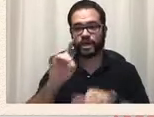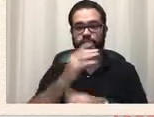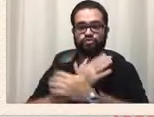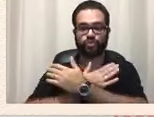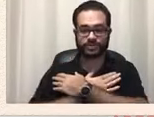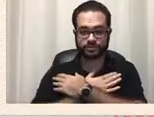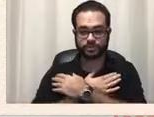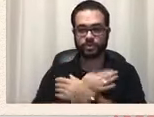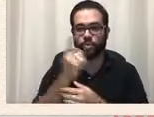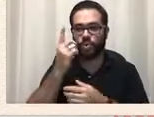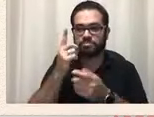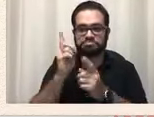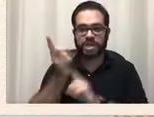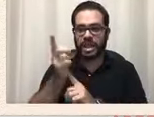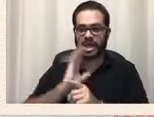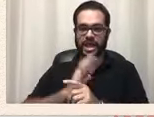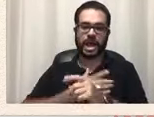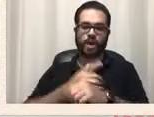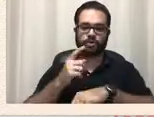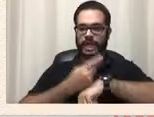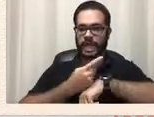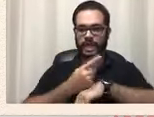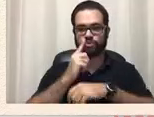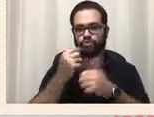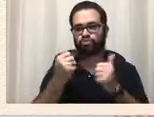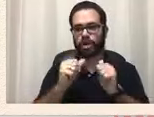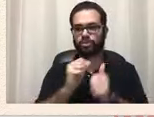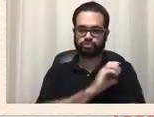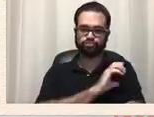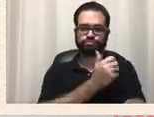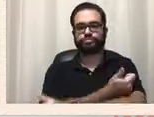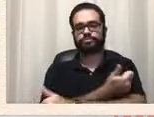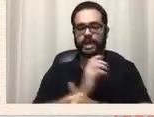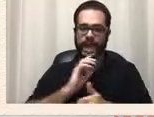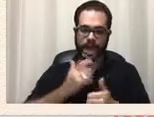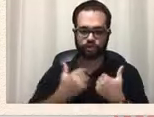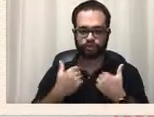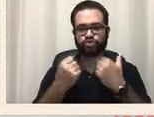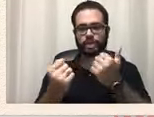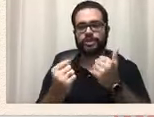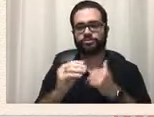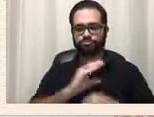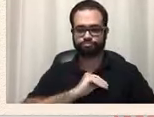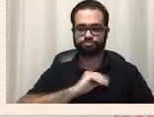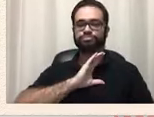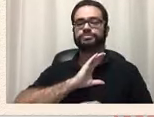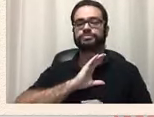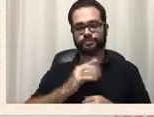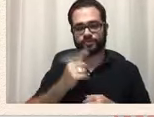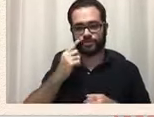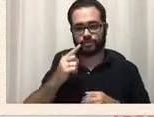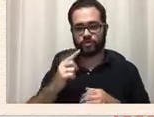to recharge our strength, to be renewed, restored, and revitalized as caregivers.